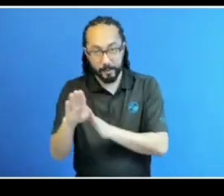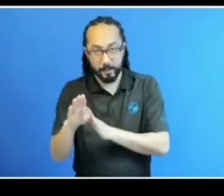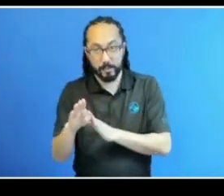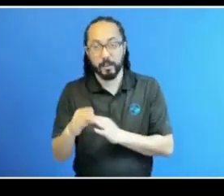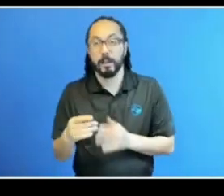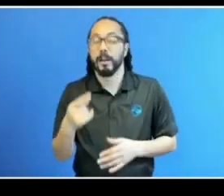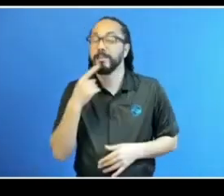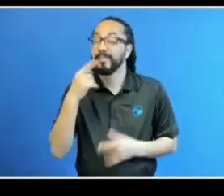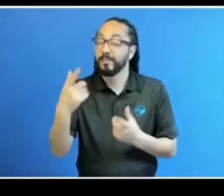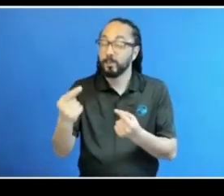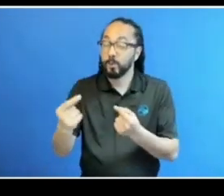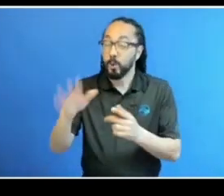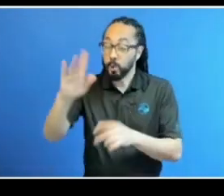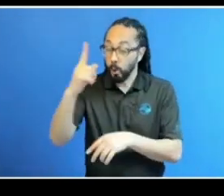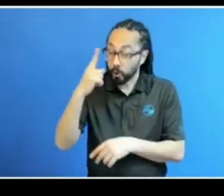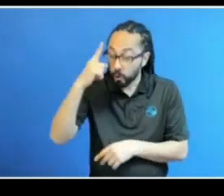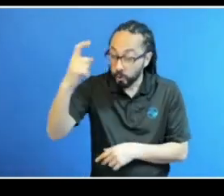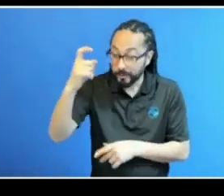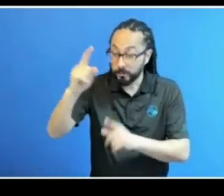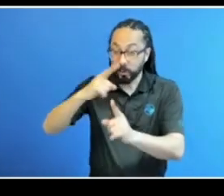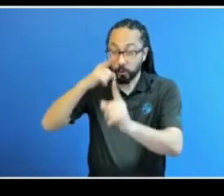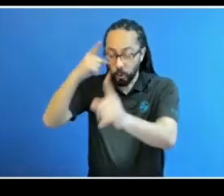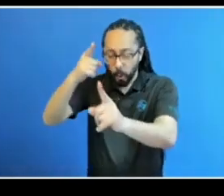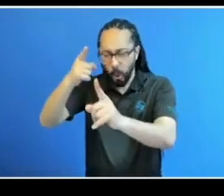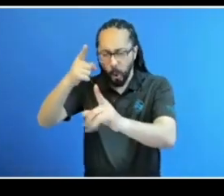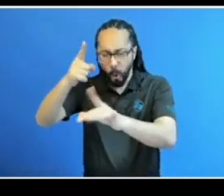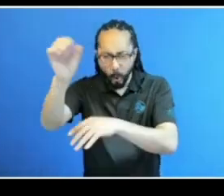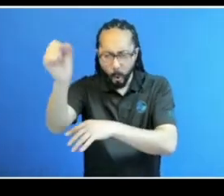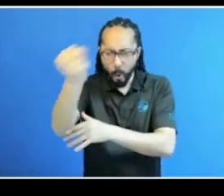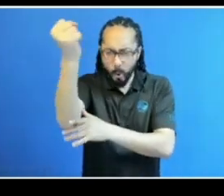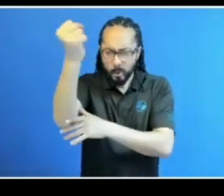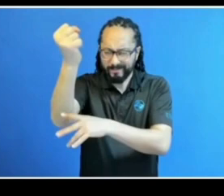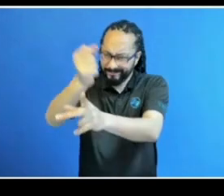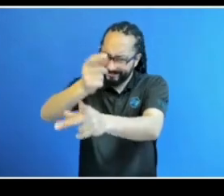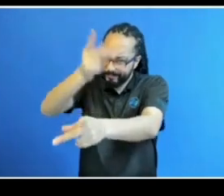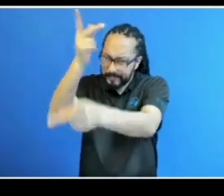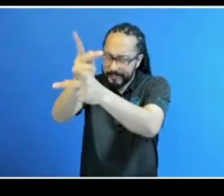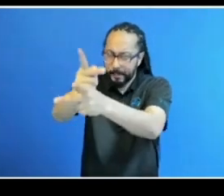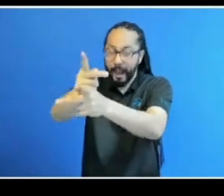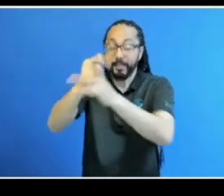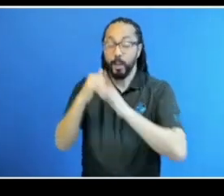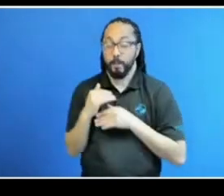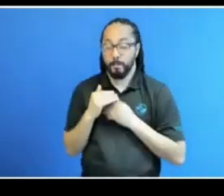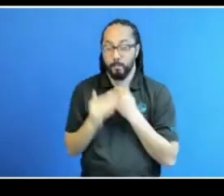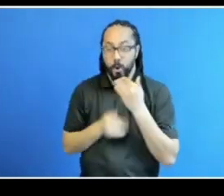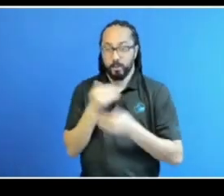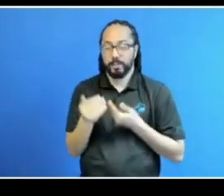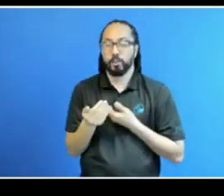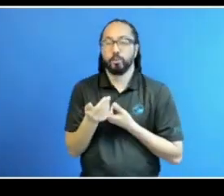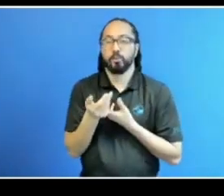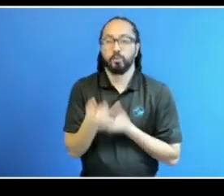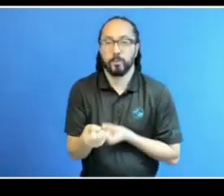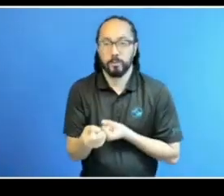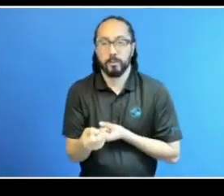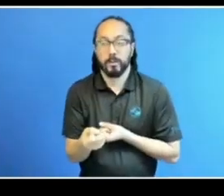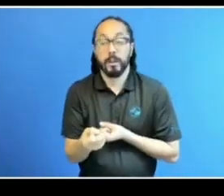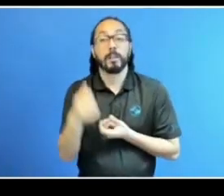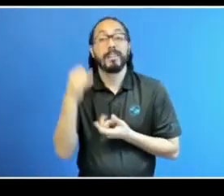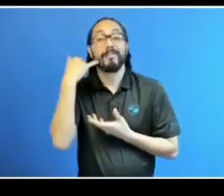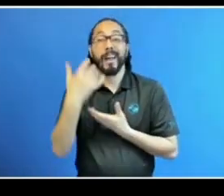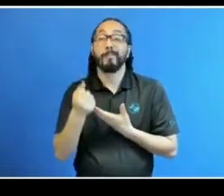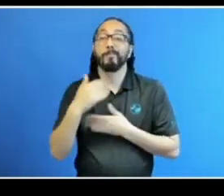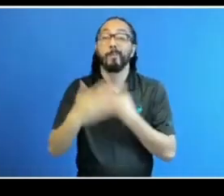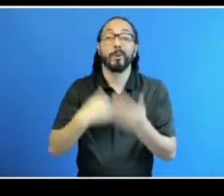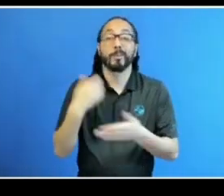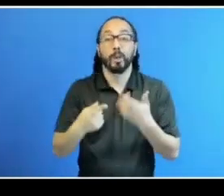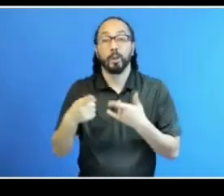hold that vision and trust the process, because that process, even though it wasn't kind of linear, it's not